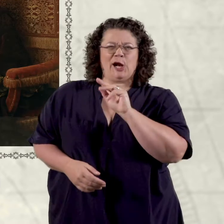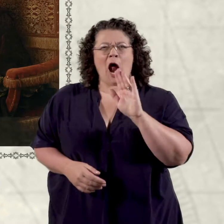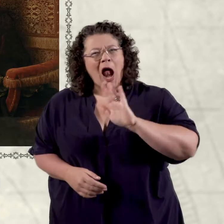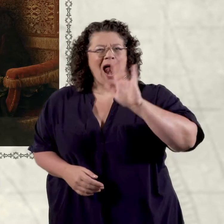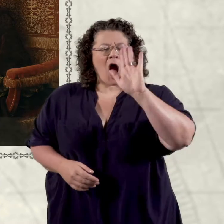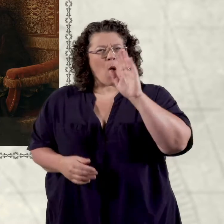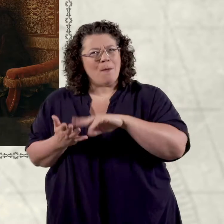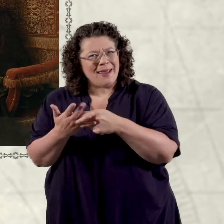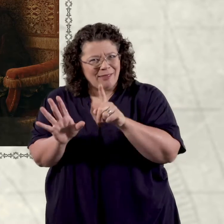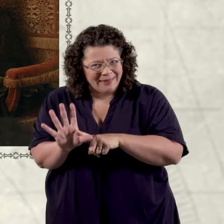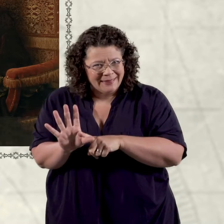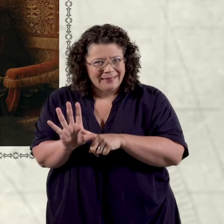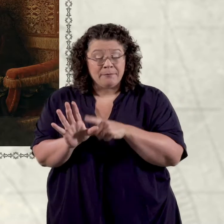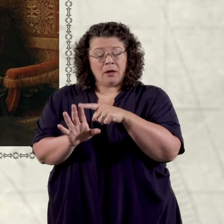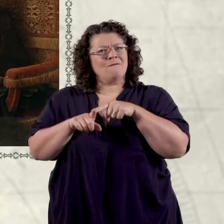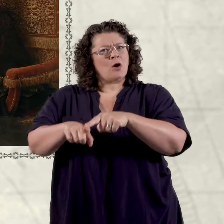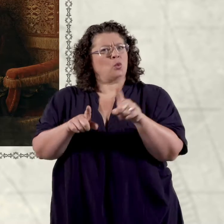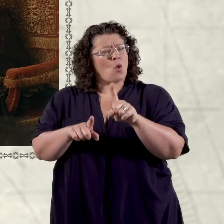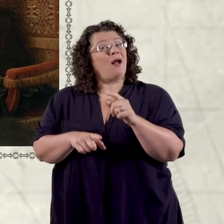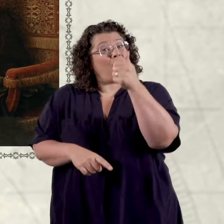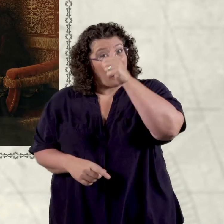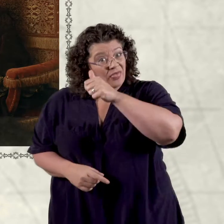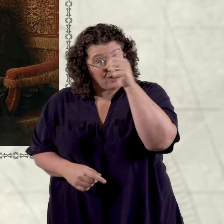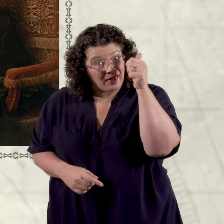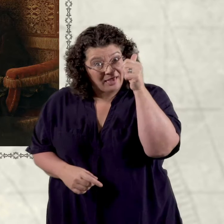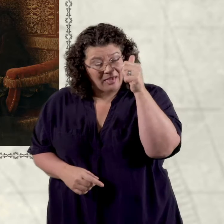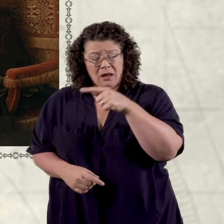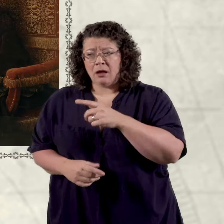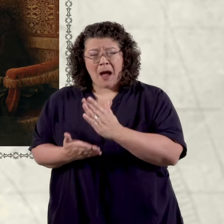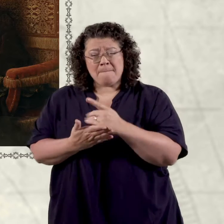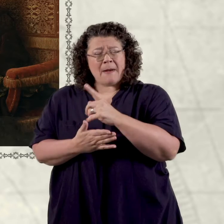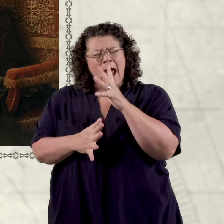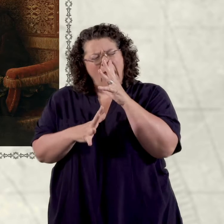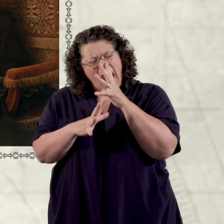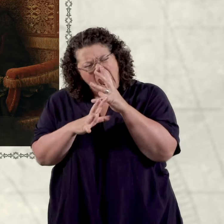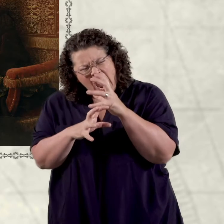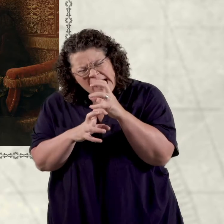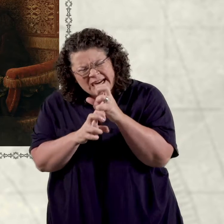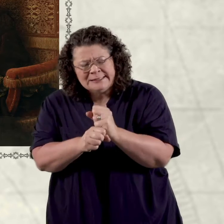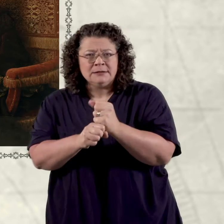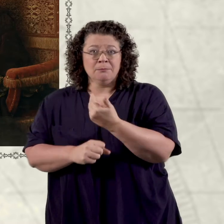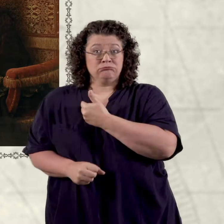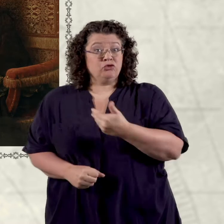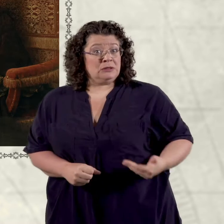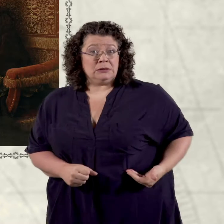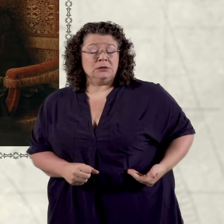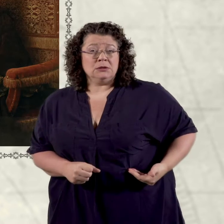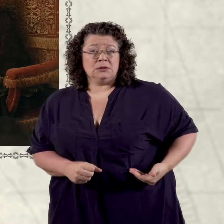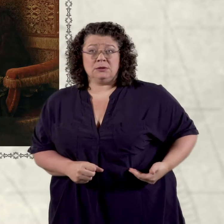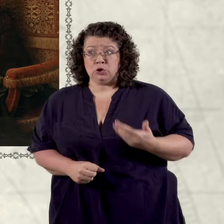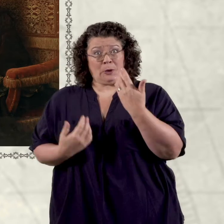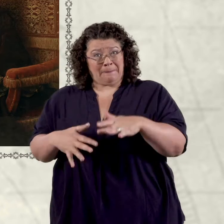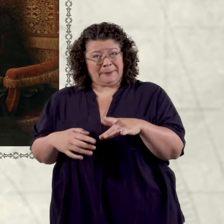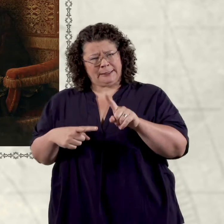Hola, Mary. And she followed the Catholic faith. In fact, she